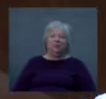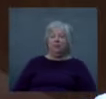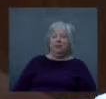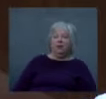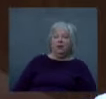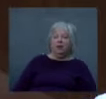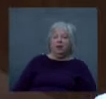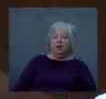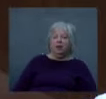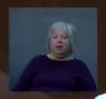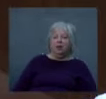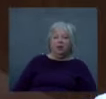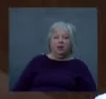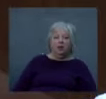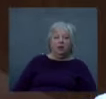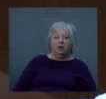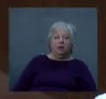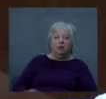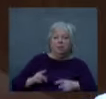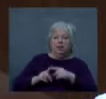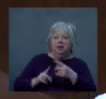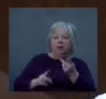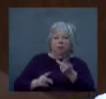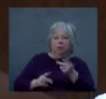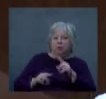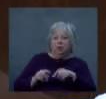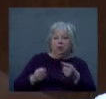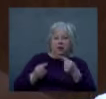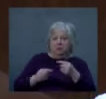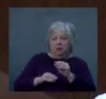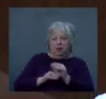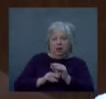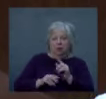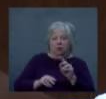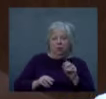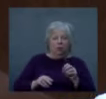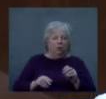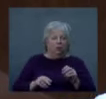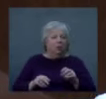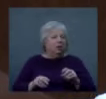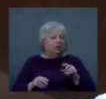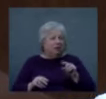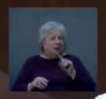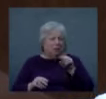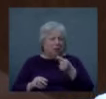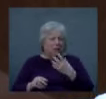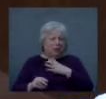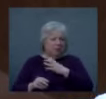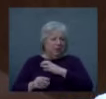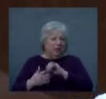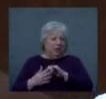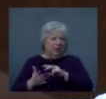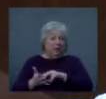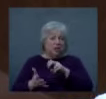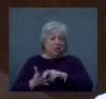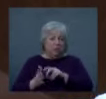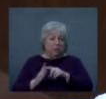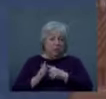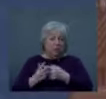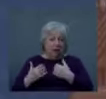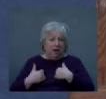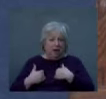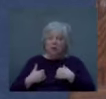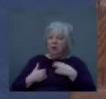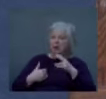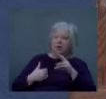The ones that they could not be here as well, so, but okay. To answer your question. Is this the only committee that the Jumpstart has? No,